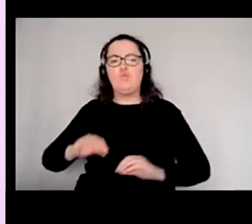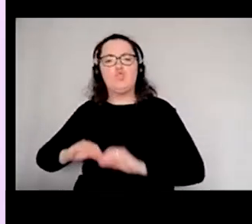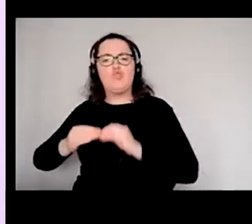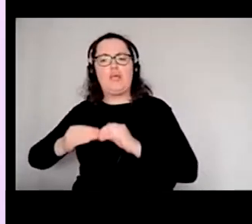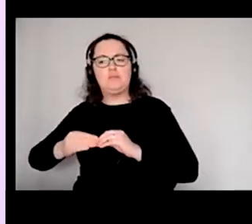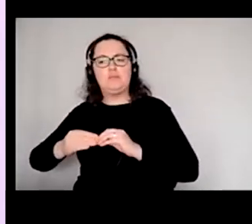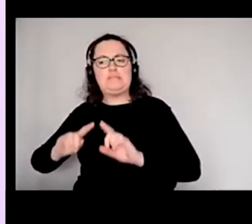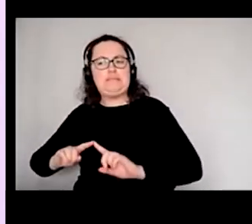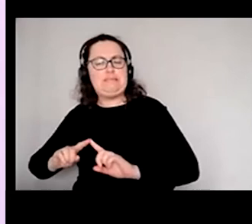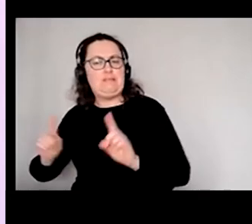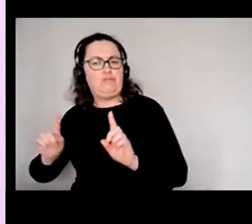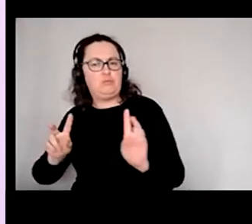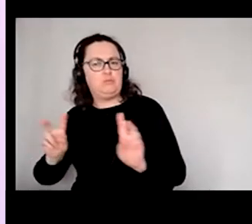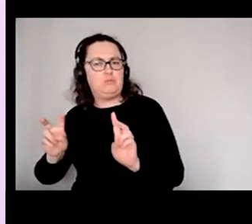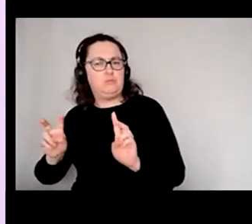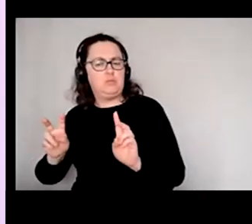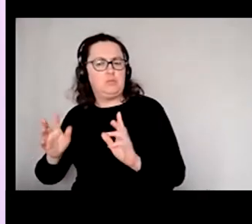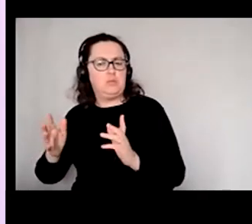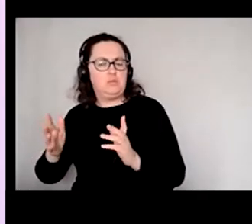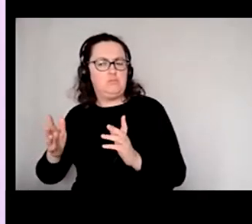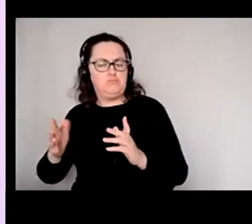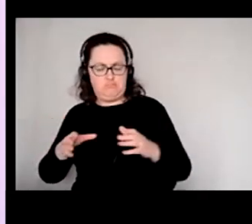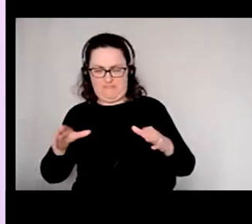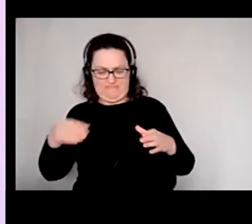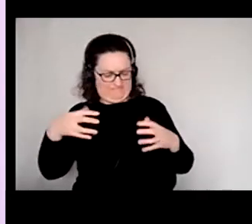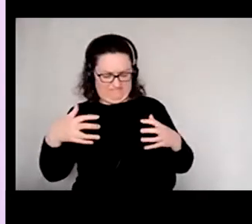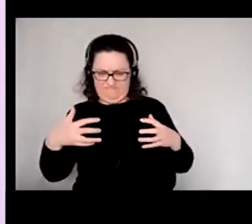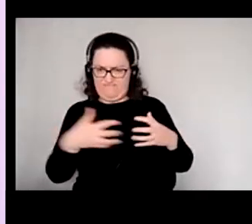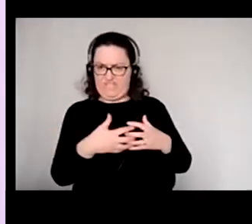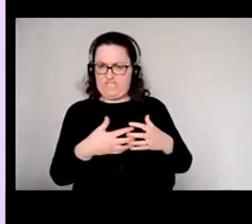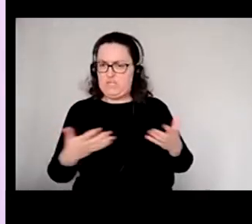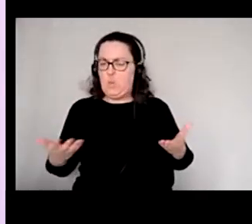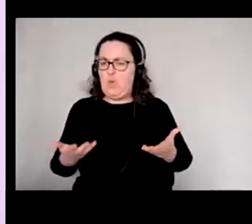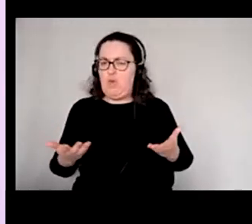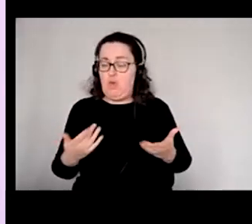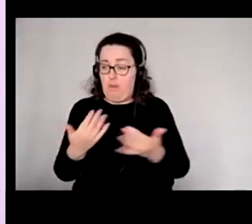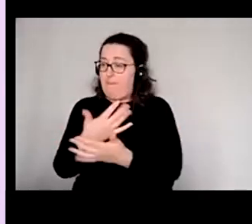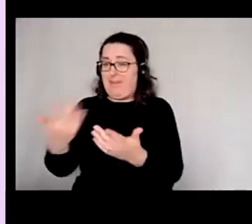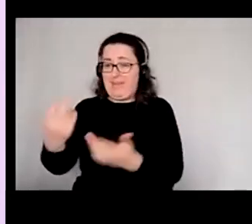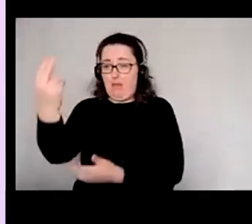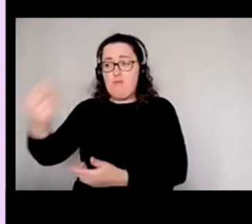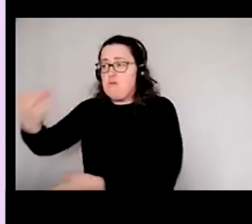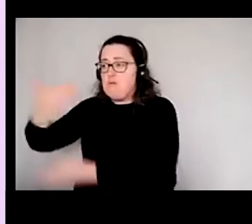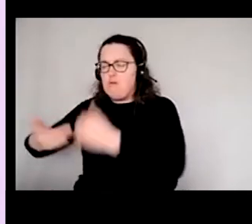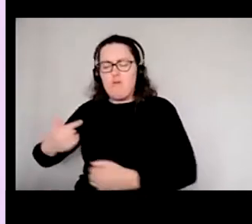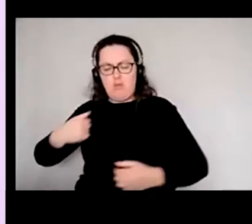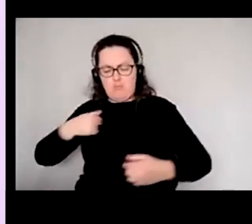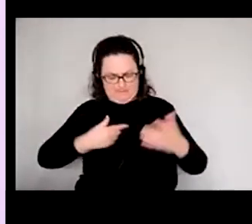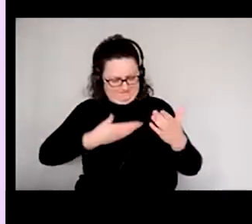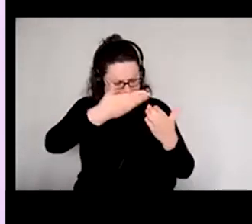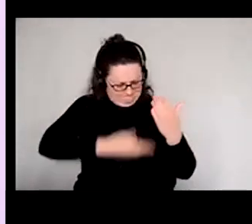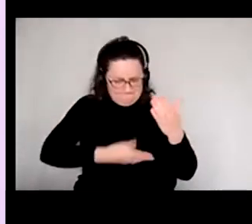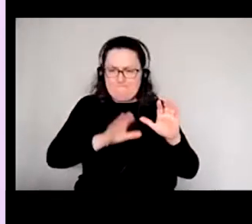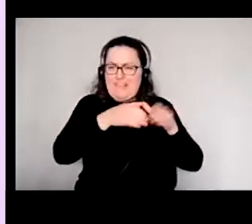your disability. And I have heard a lot of artists say that they don't know where they fit within that schema, and it is confusing